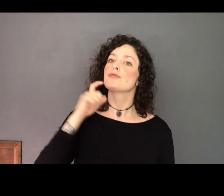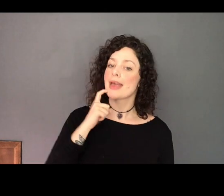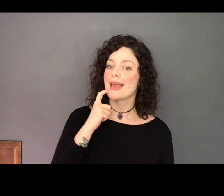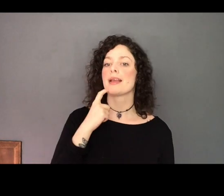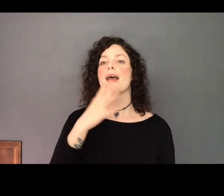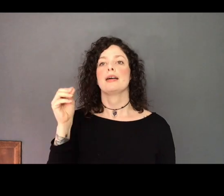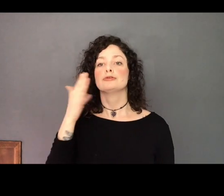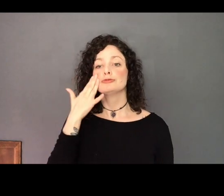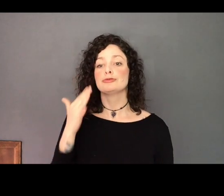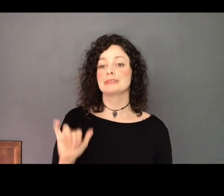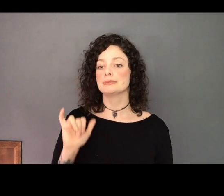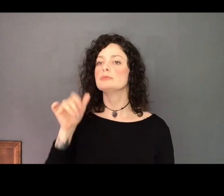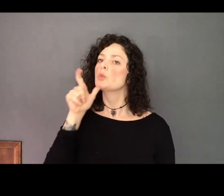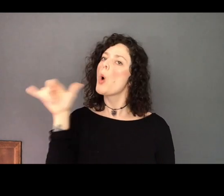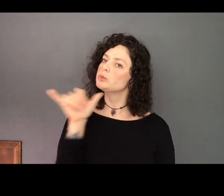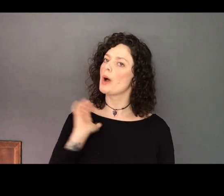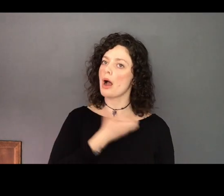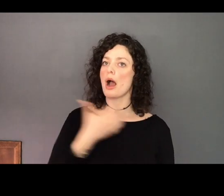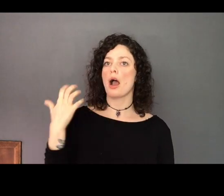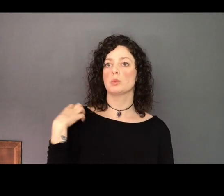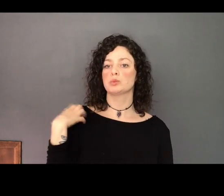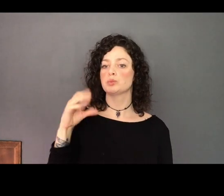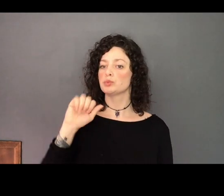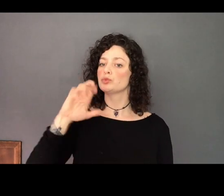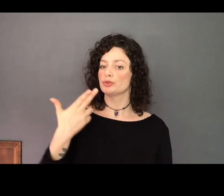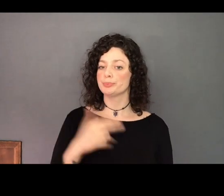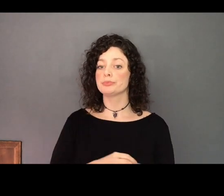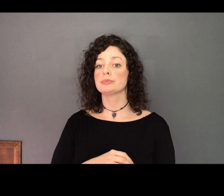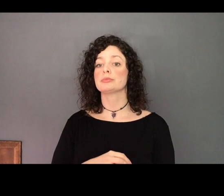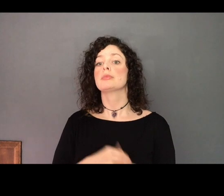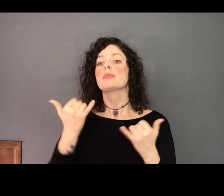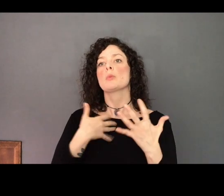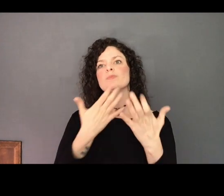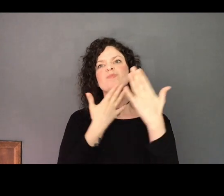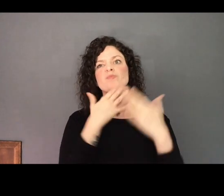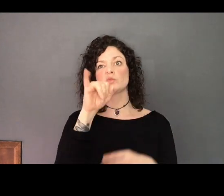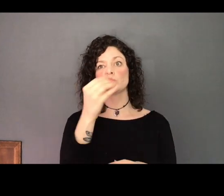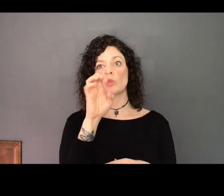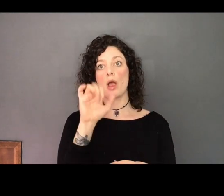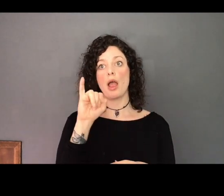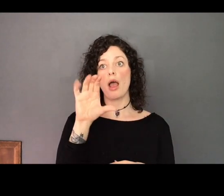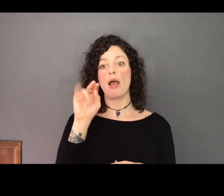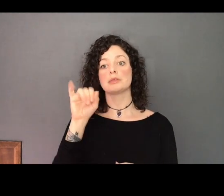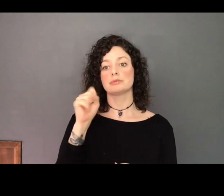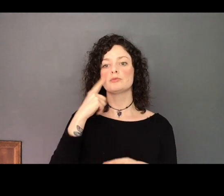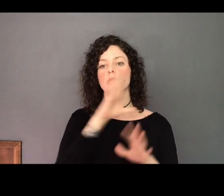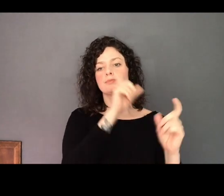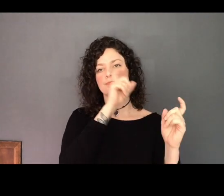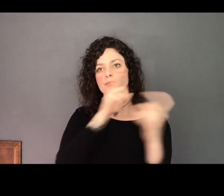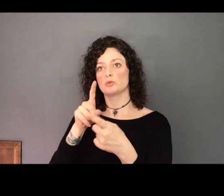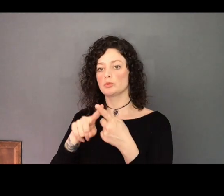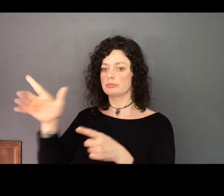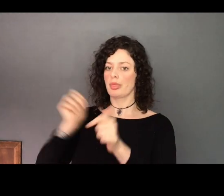and Christina Marie Cogswell, who is also our ASL coach. Finally, I would like to thank Joe Iconis for his contribution to the musical